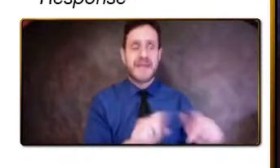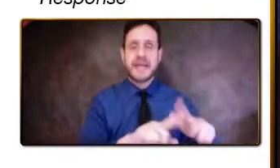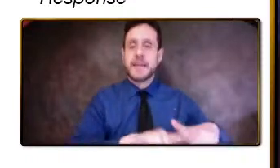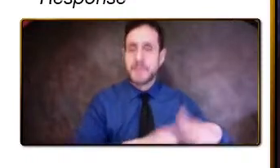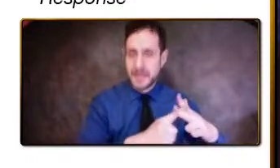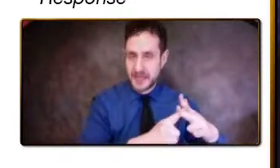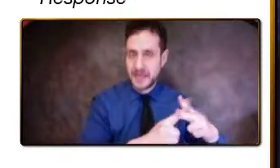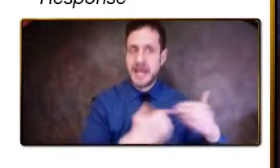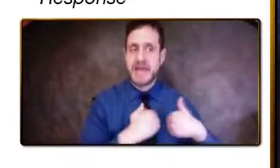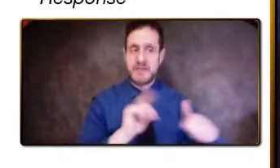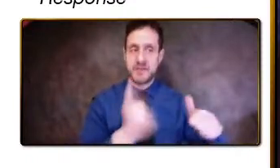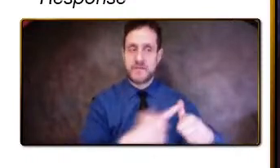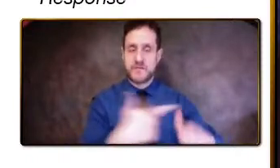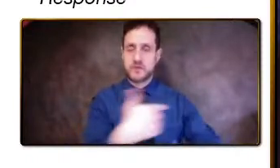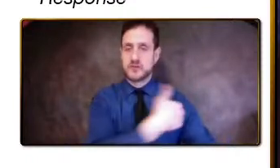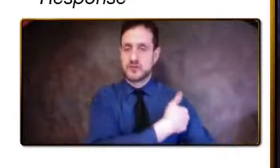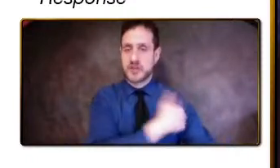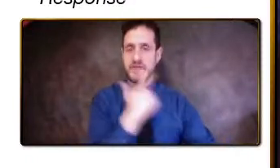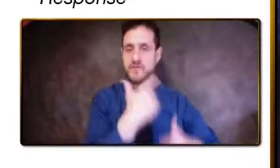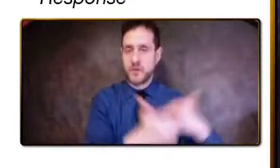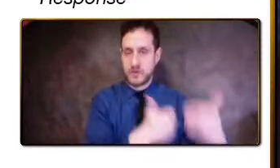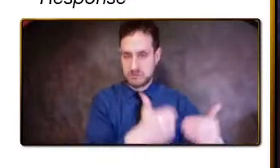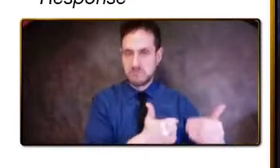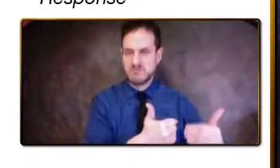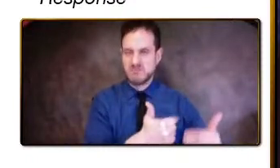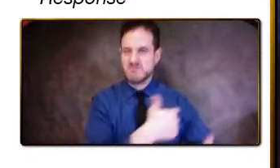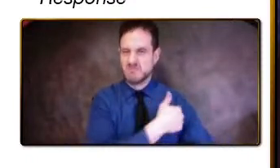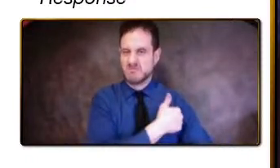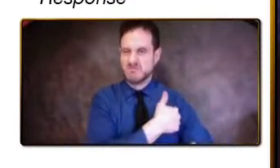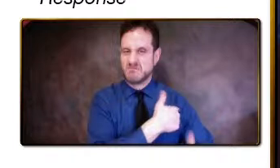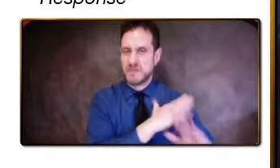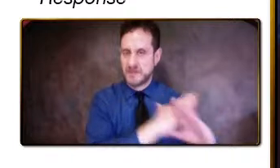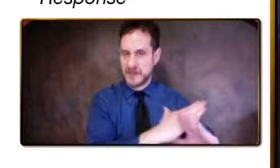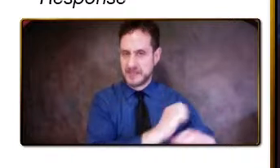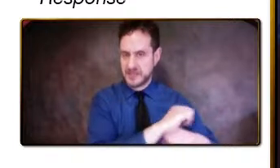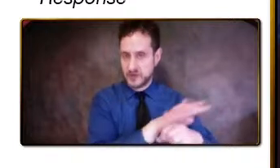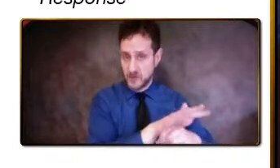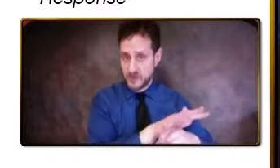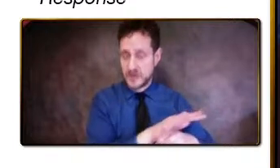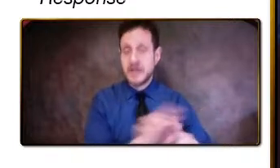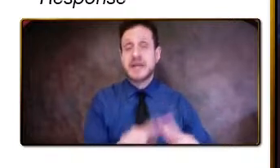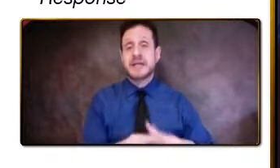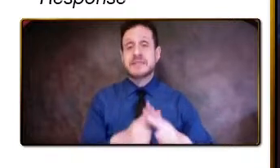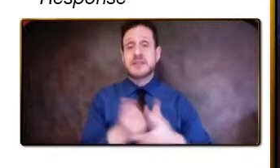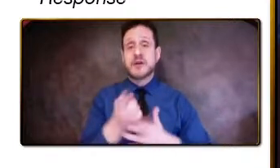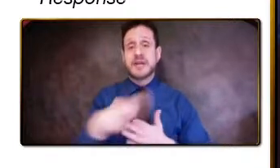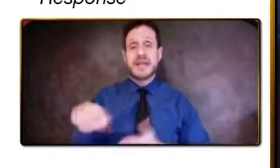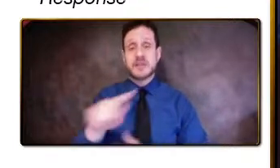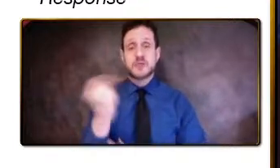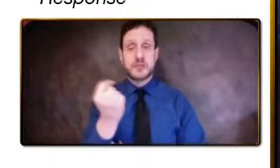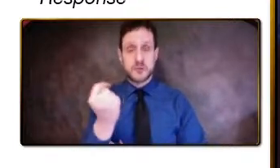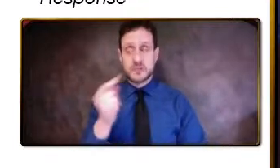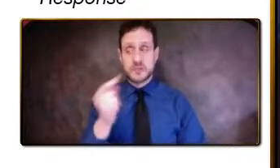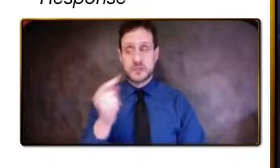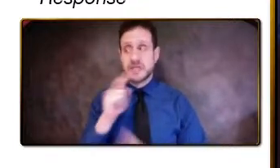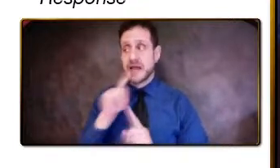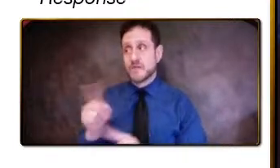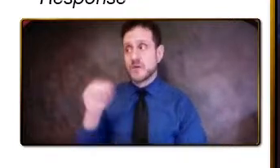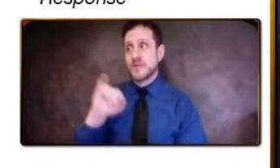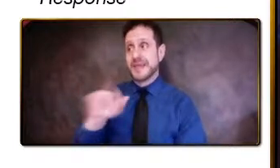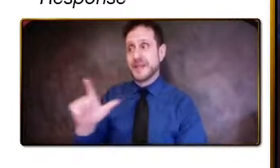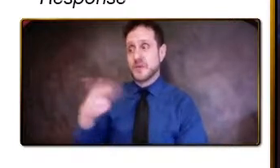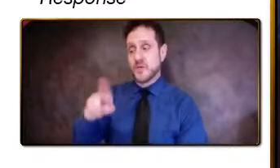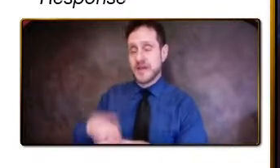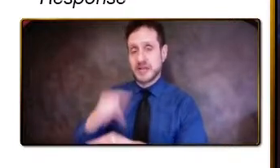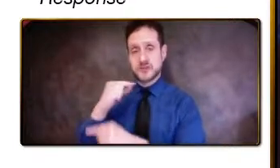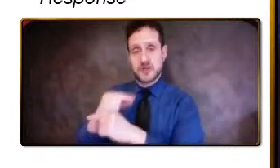process. Starting this coming Tuesday, I have ordered the Illinois National Guard to activate our